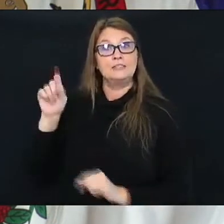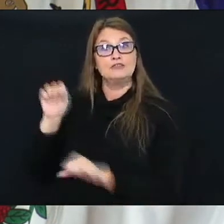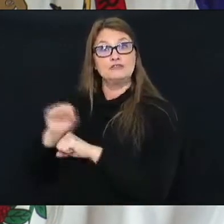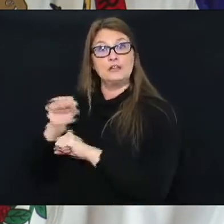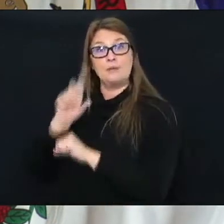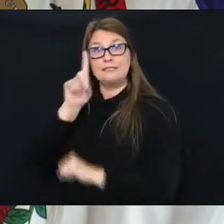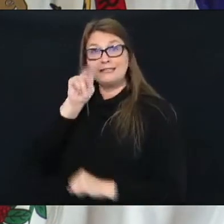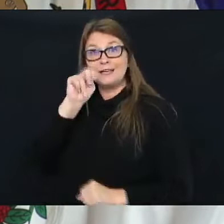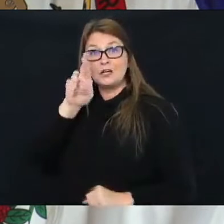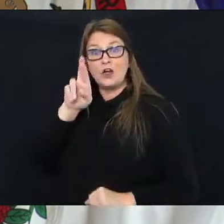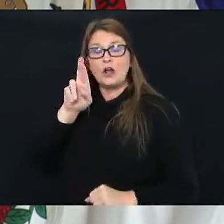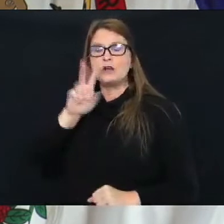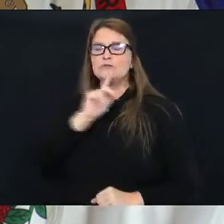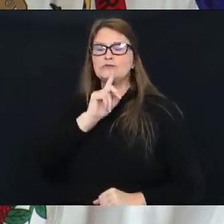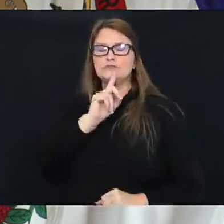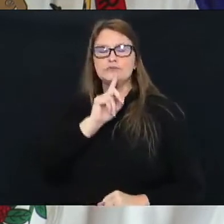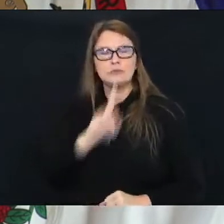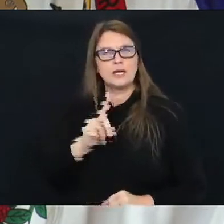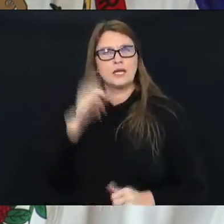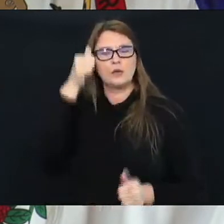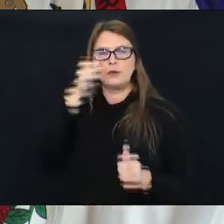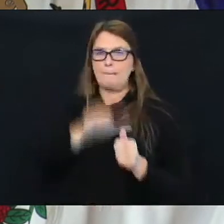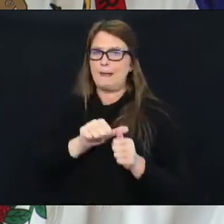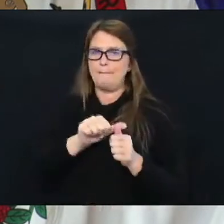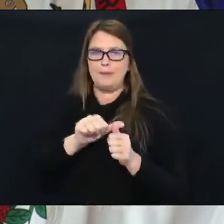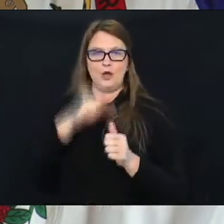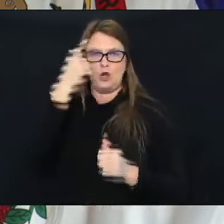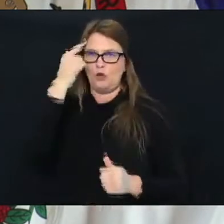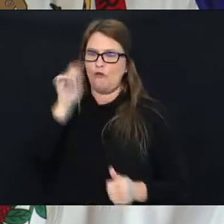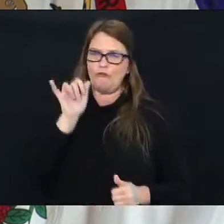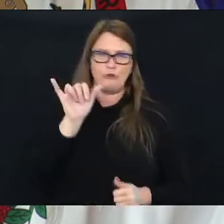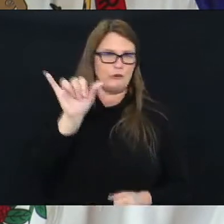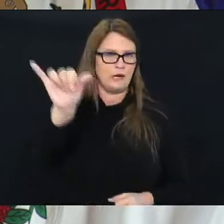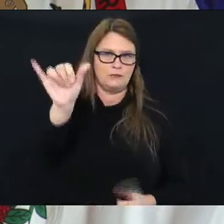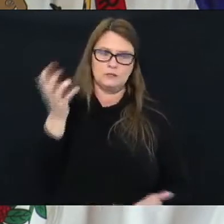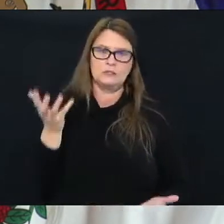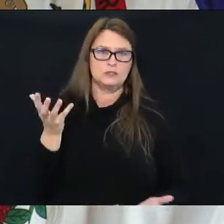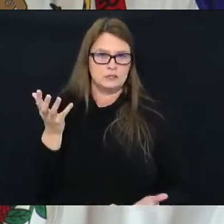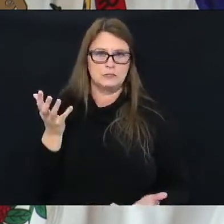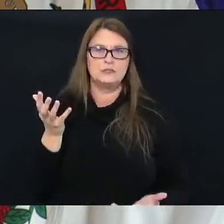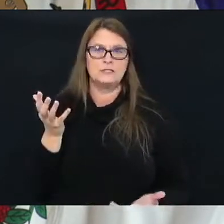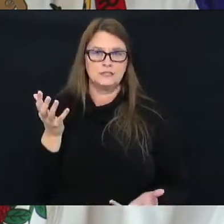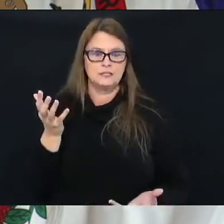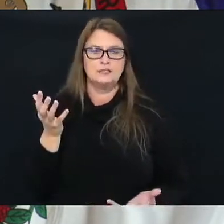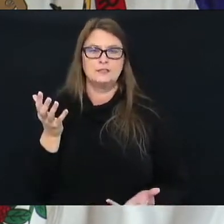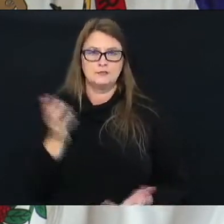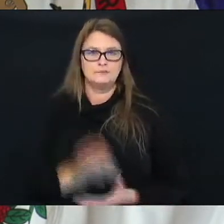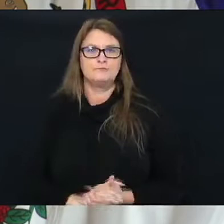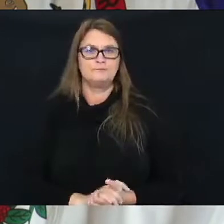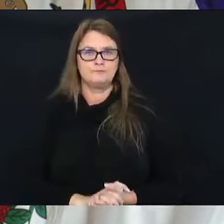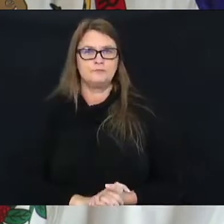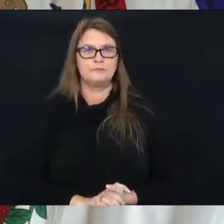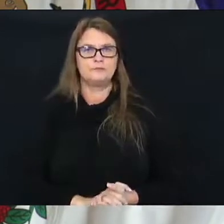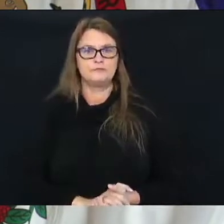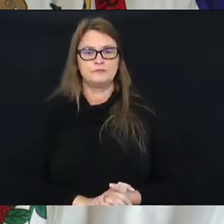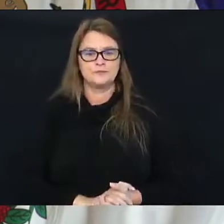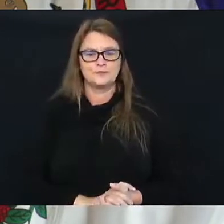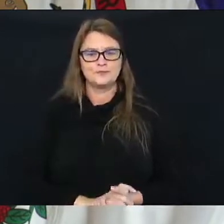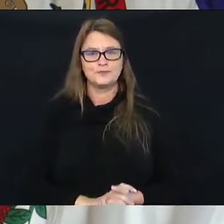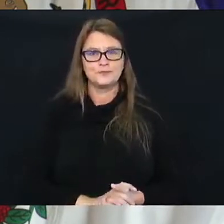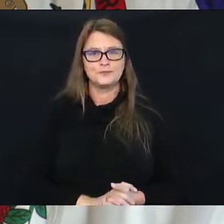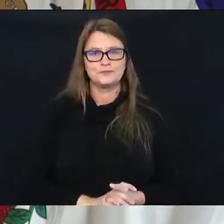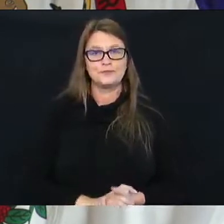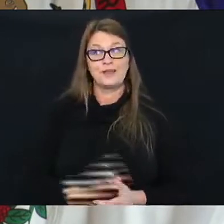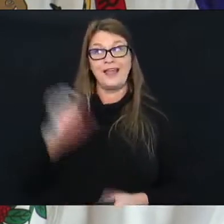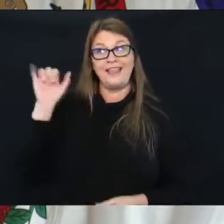DNR we will remember for decades, if not centuries to come.